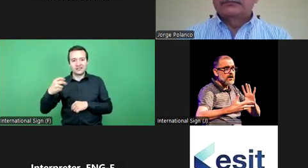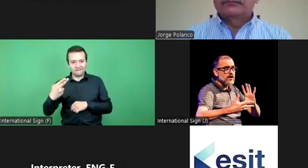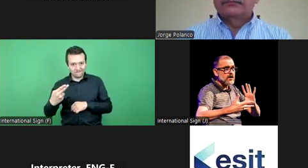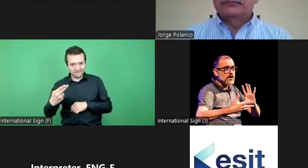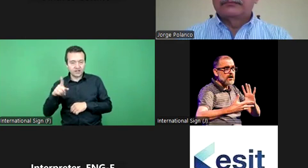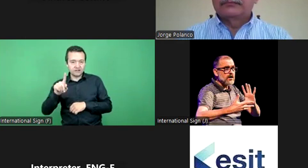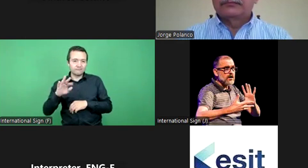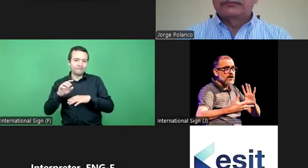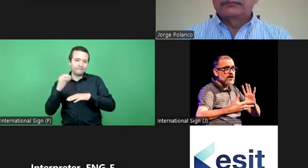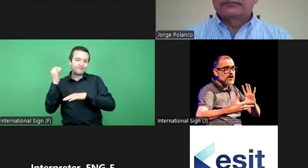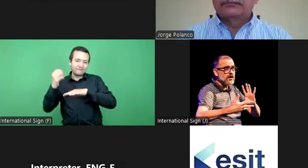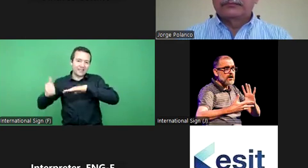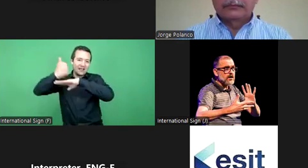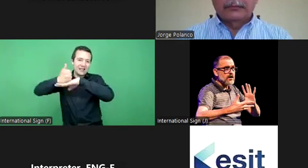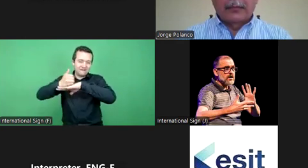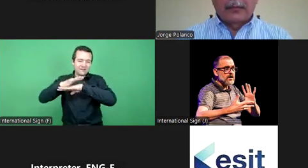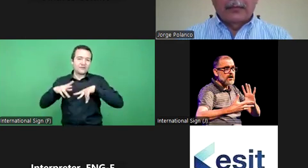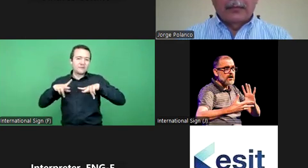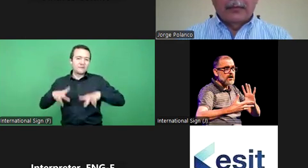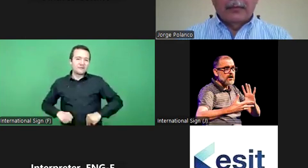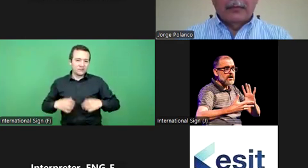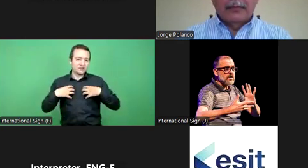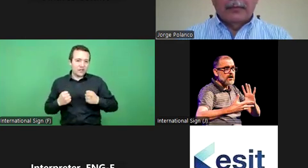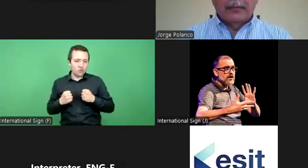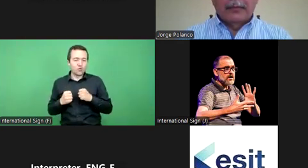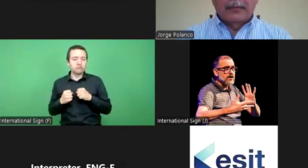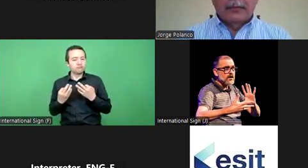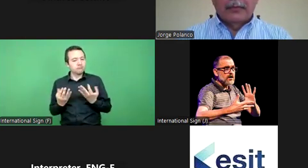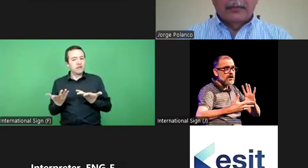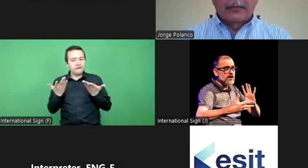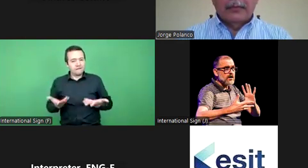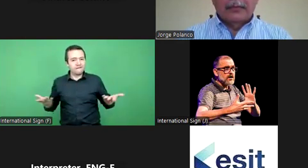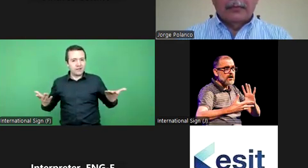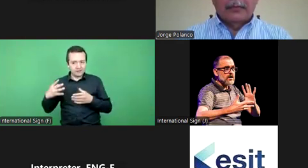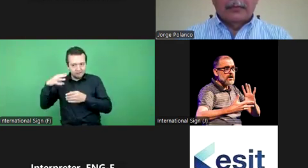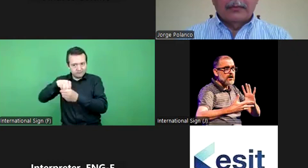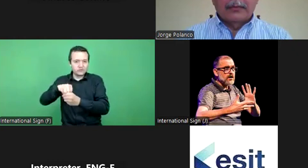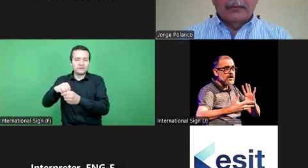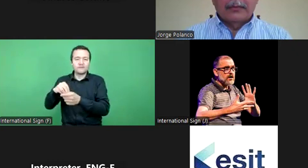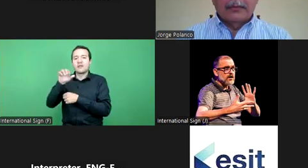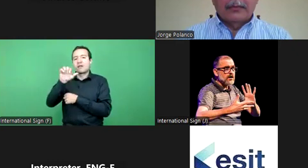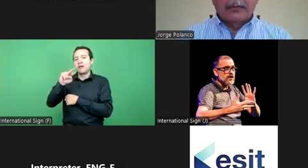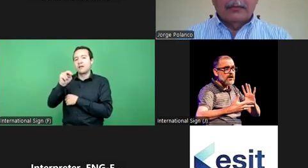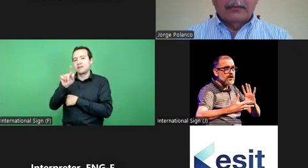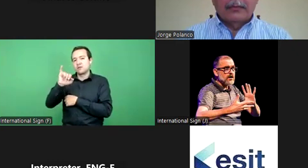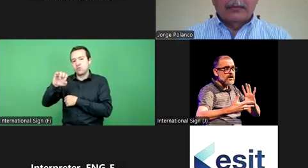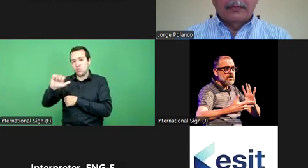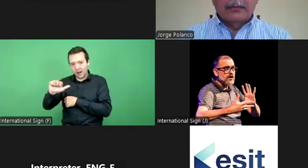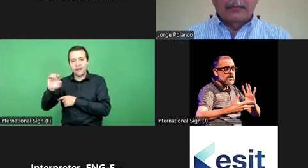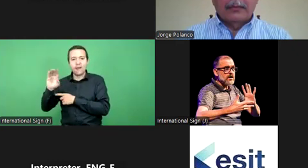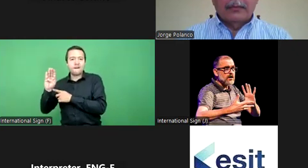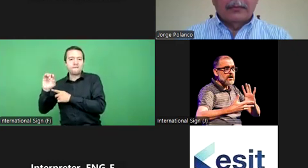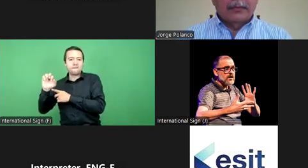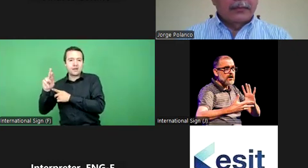Barbuda. And Mr. Dwight Calixte, Chief Health Planner, Ministry of Health, Wellness and Elderly Affairs from